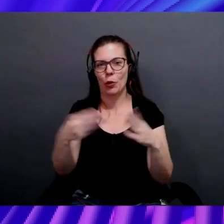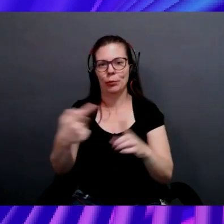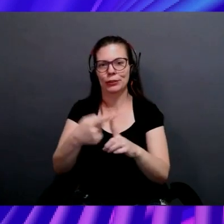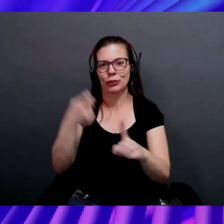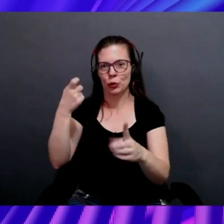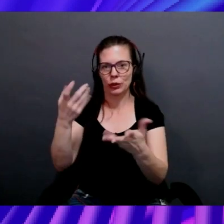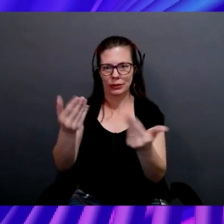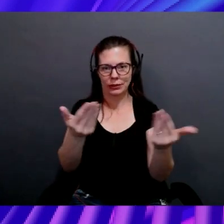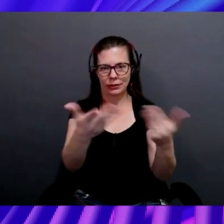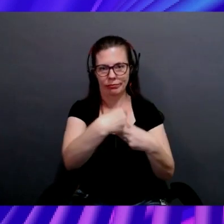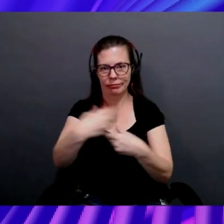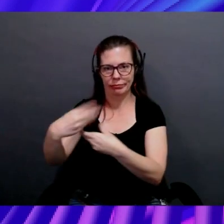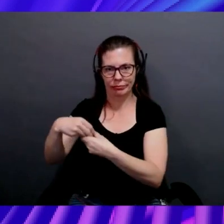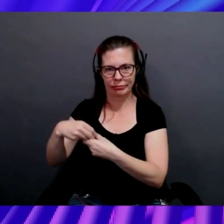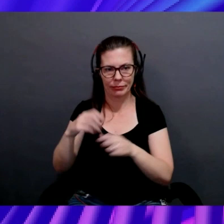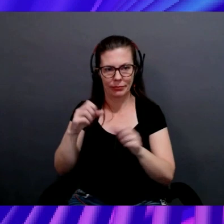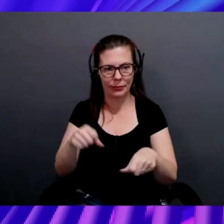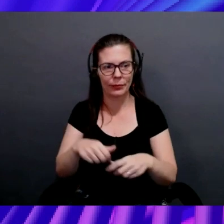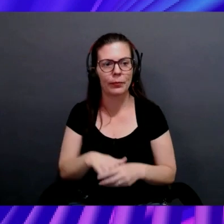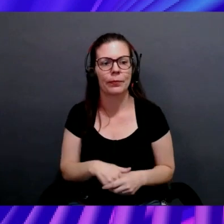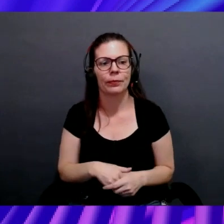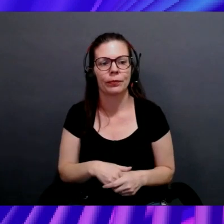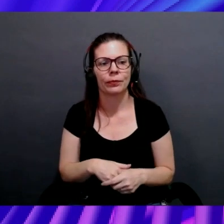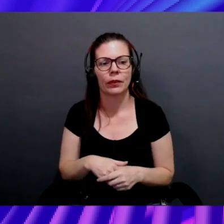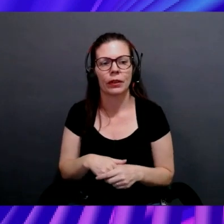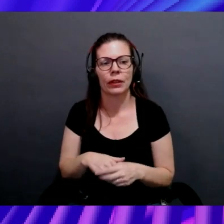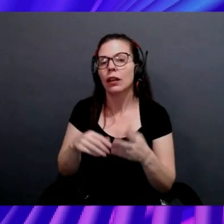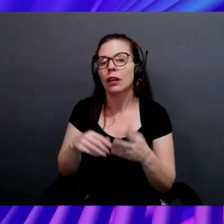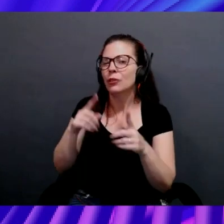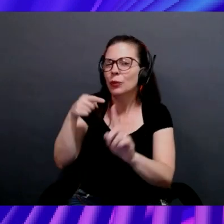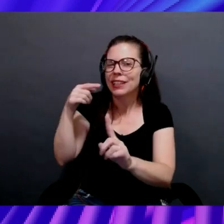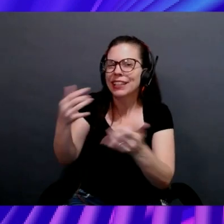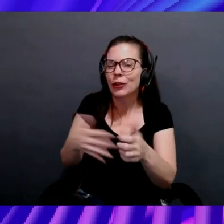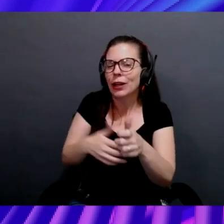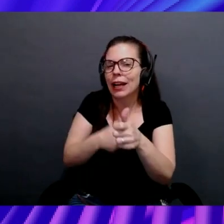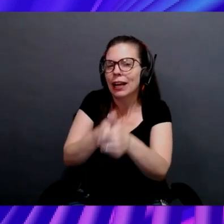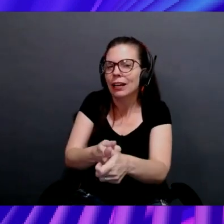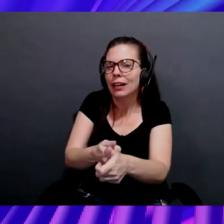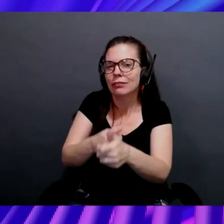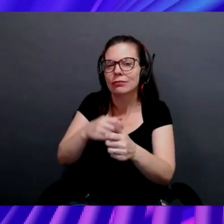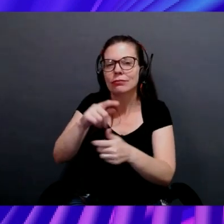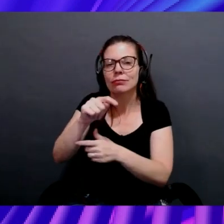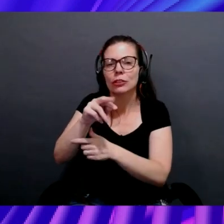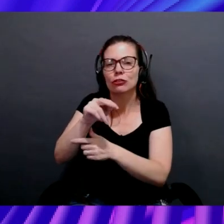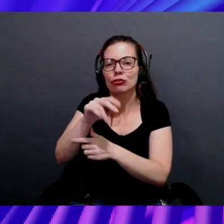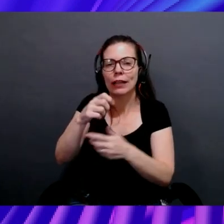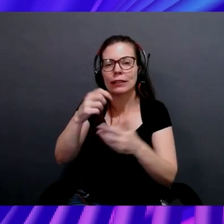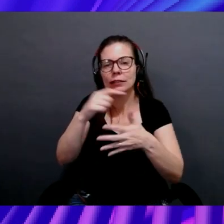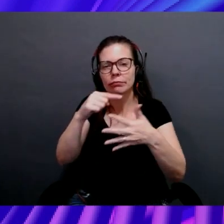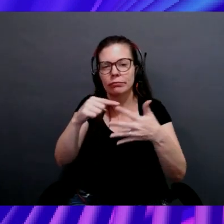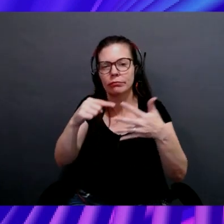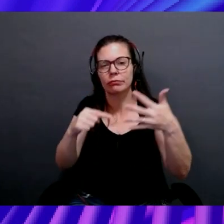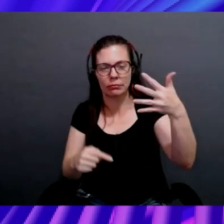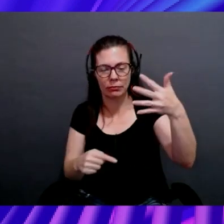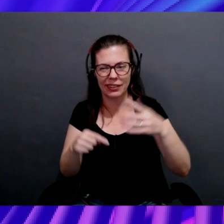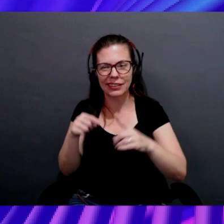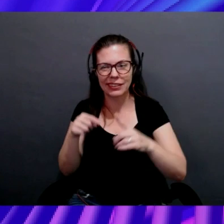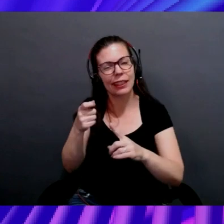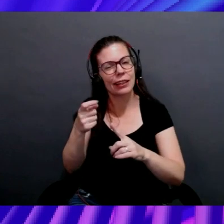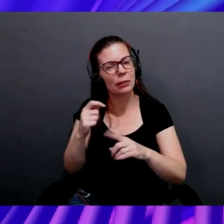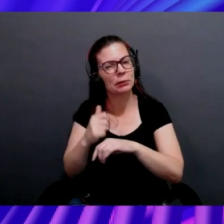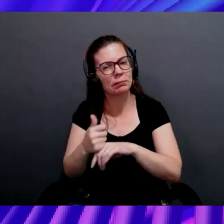But what I have here is an actual trace that's gone through a little bit of a contrived many